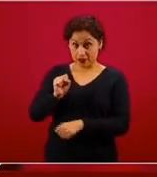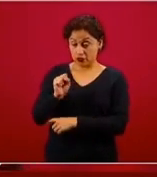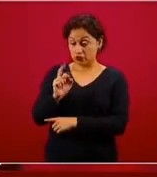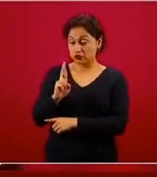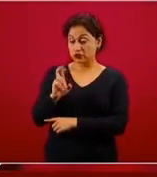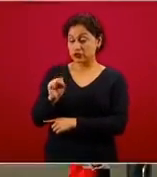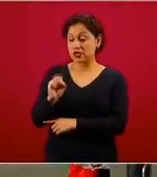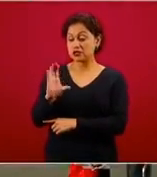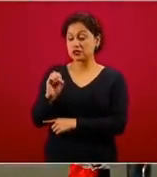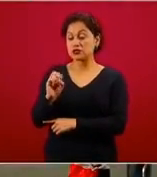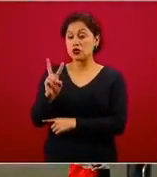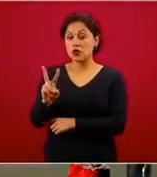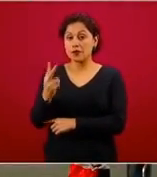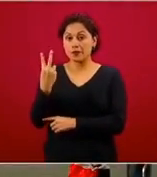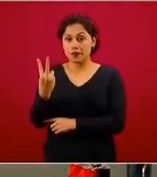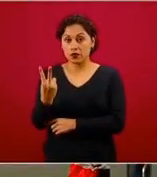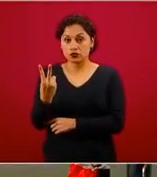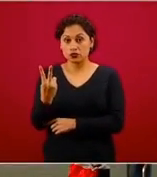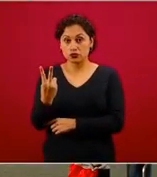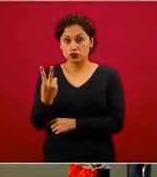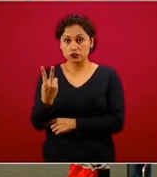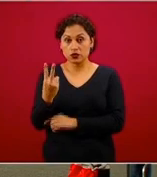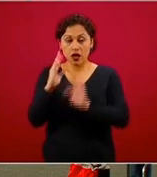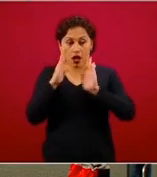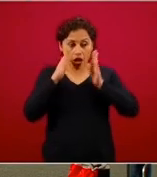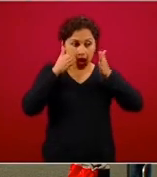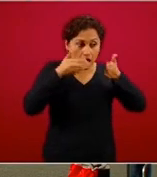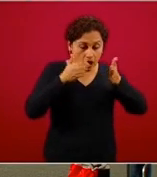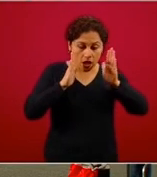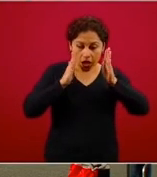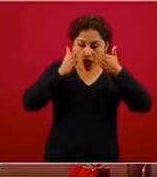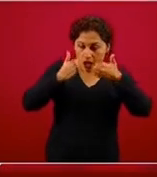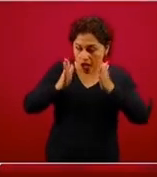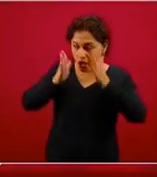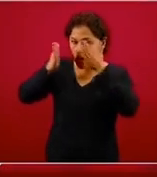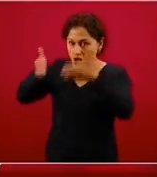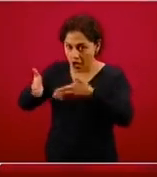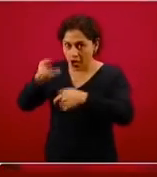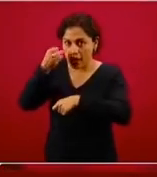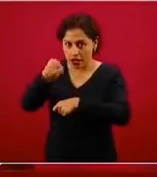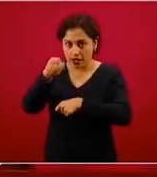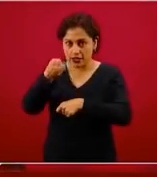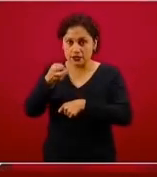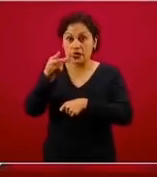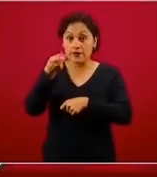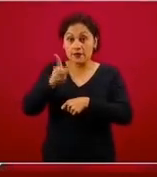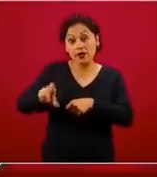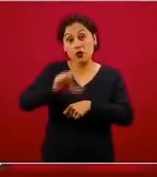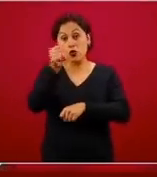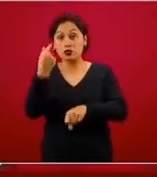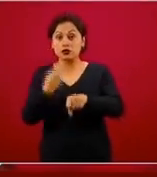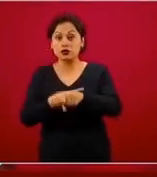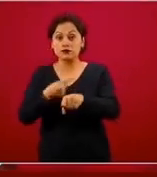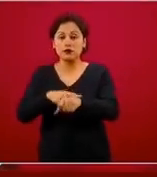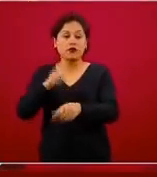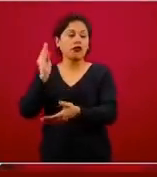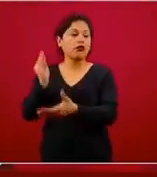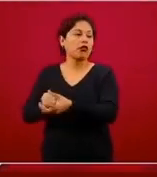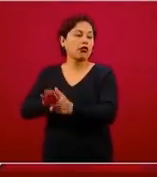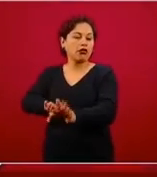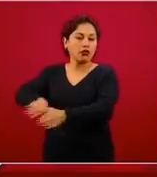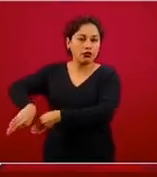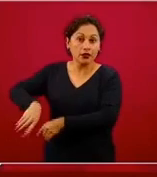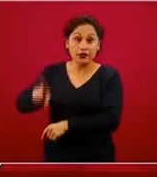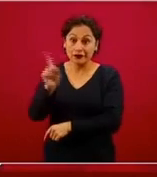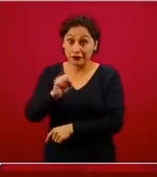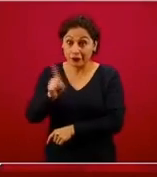virus, SARS-CoV-2, about esa es la que vamos a SARS-CoV-2, of estar enfocando. SARS-CoV-2, No vamos a that's the descuidar one that las we're otras. focusing Ustedes on. We're not going preguntaron, to no drop podemos the other descuidar ones. We're toda not going to let la them gama go